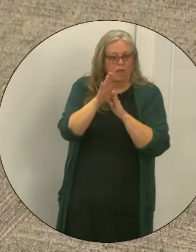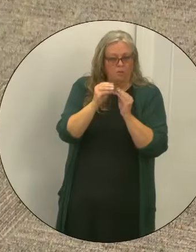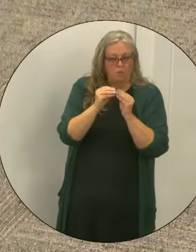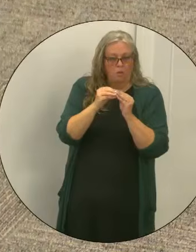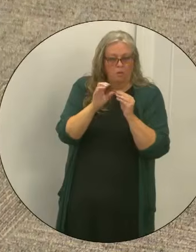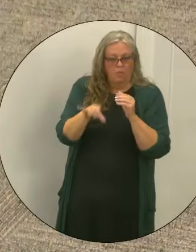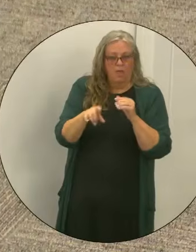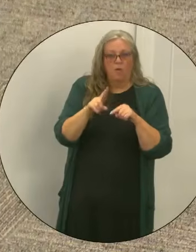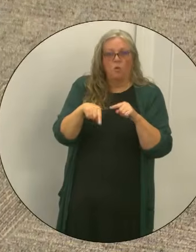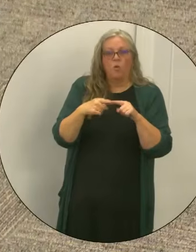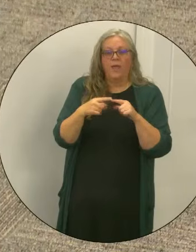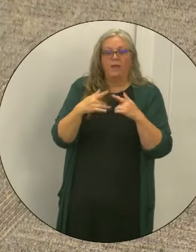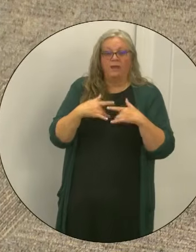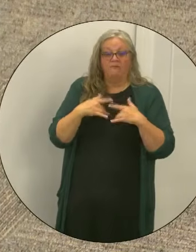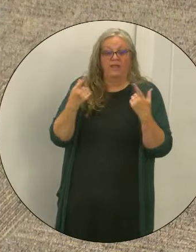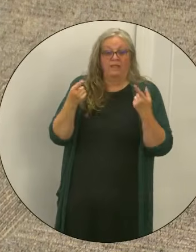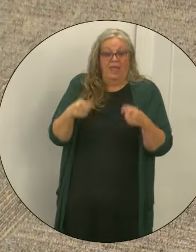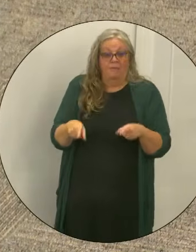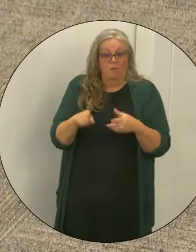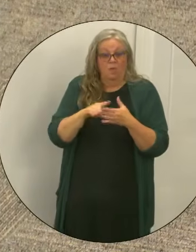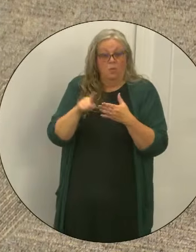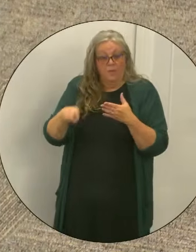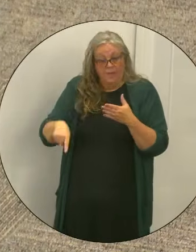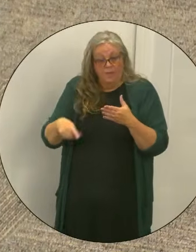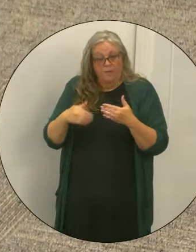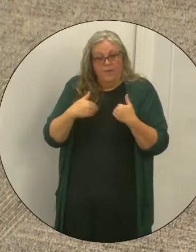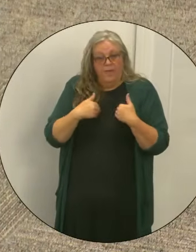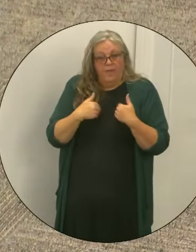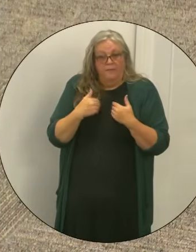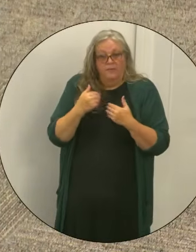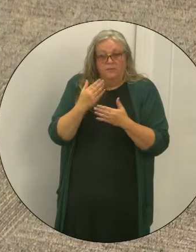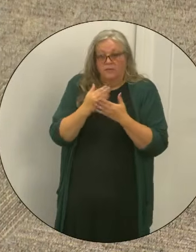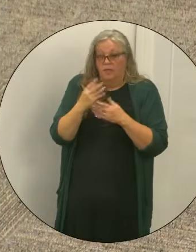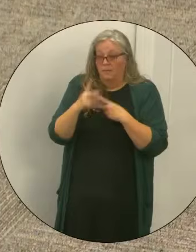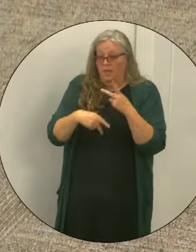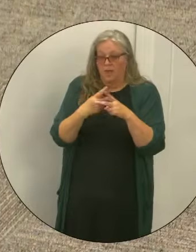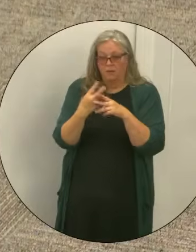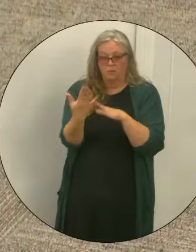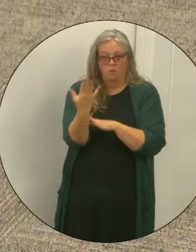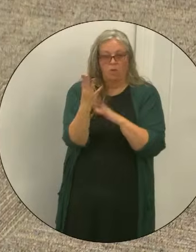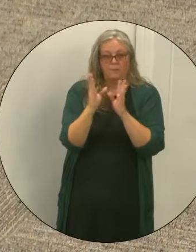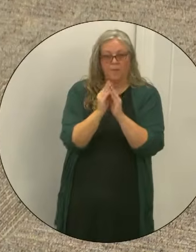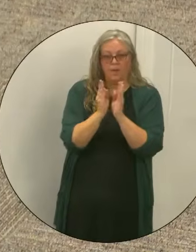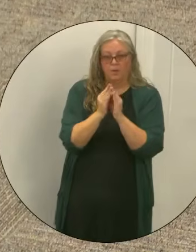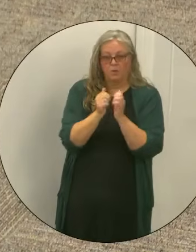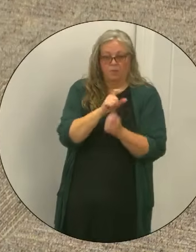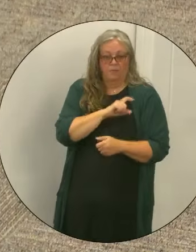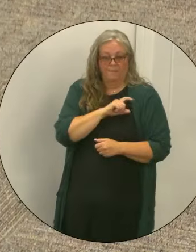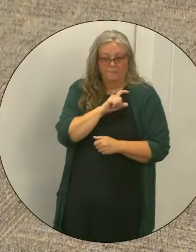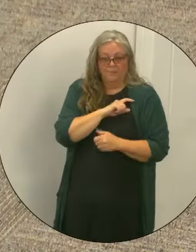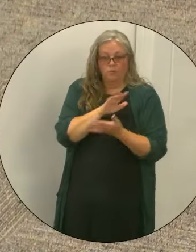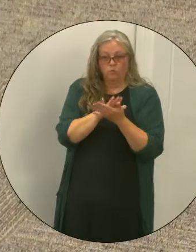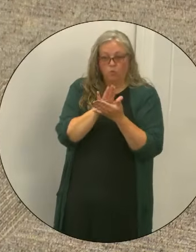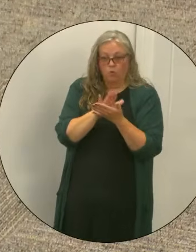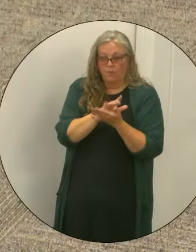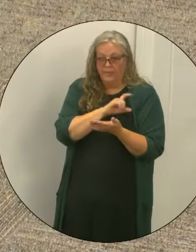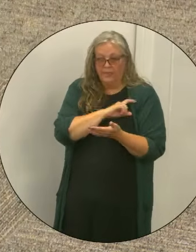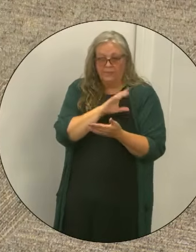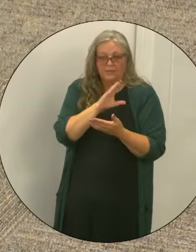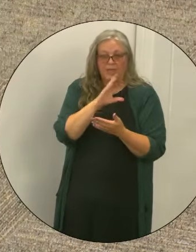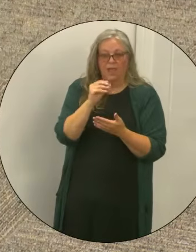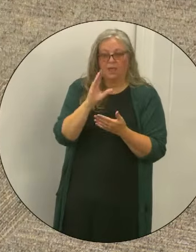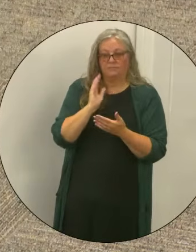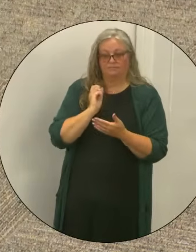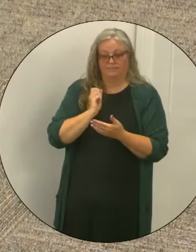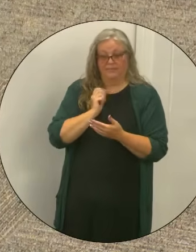well as when events happen in the community on the weekend, that we have some type of morning meetings where, with law enforcement and school police and our